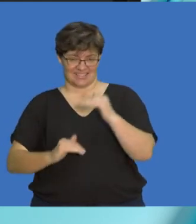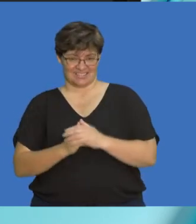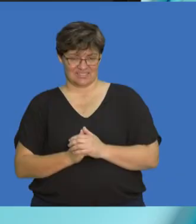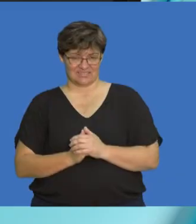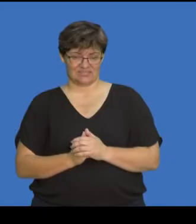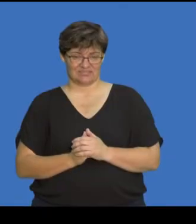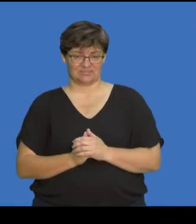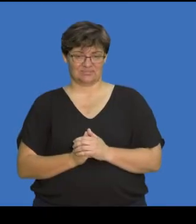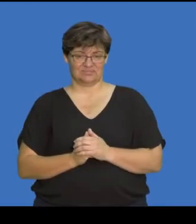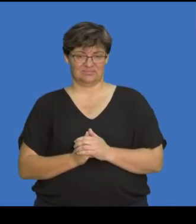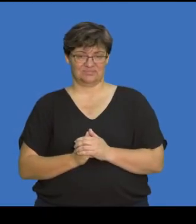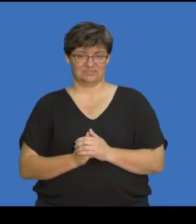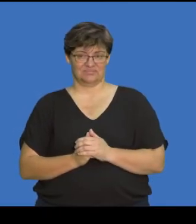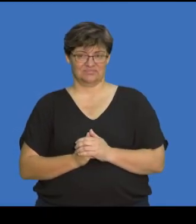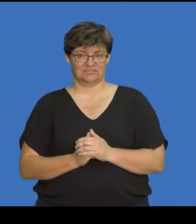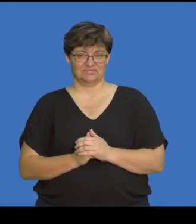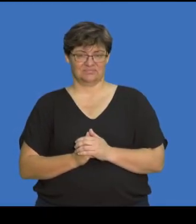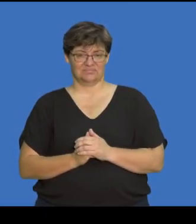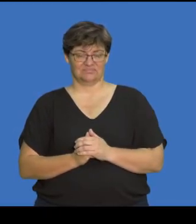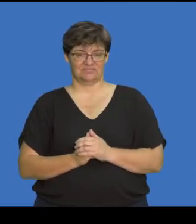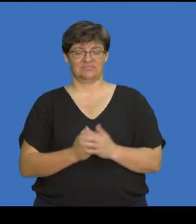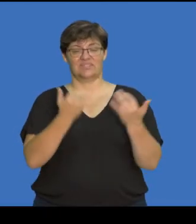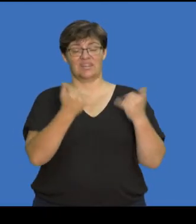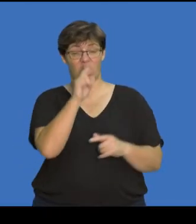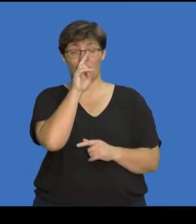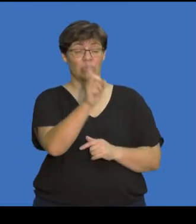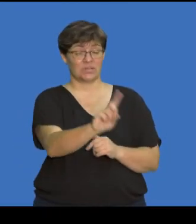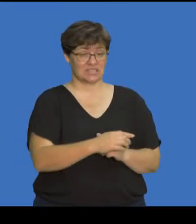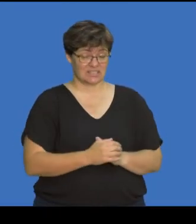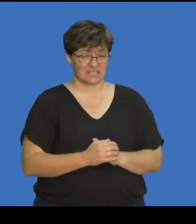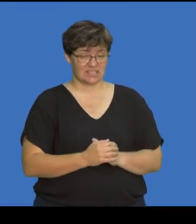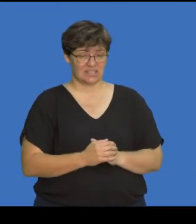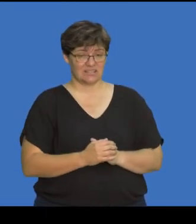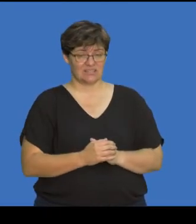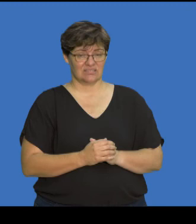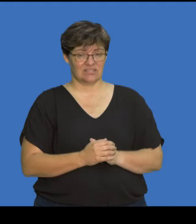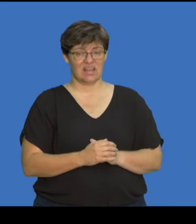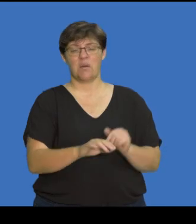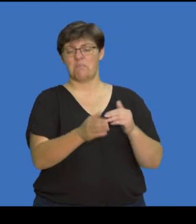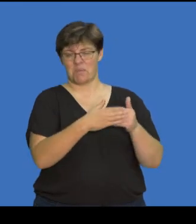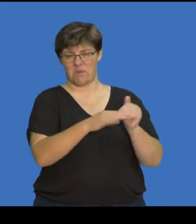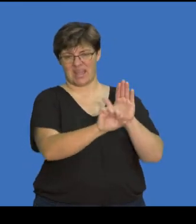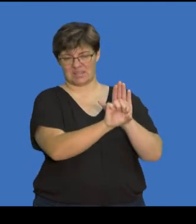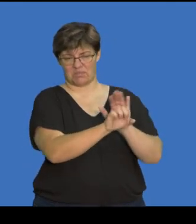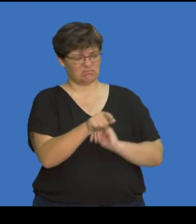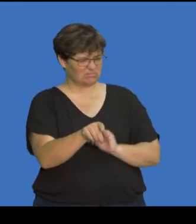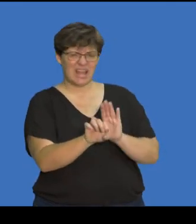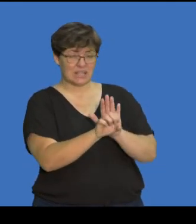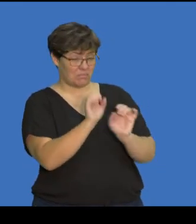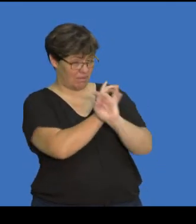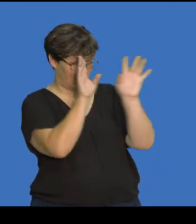Okay. We now look at an example again. Watch this example very closely.